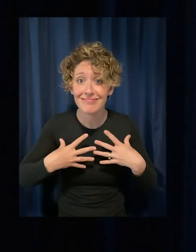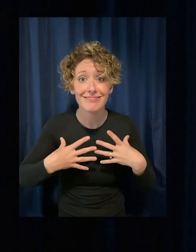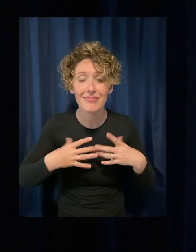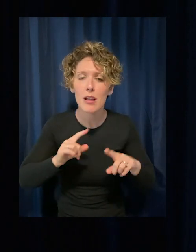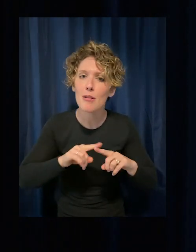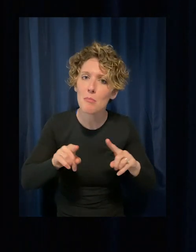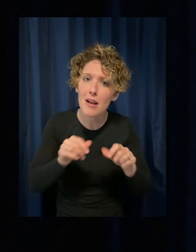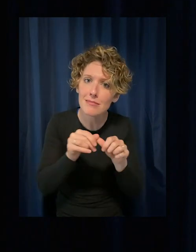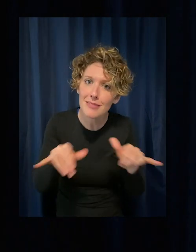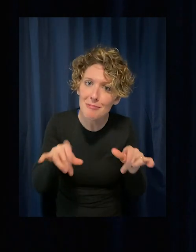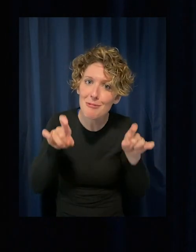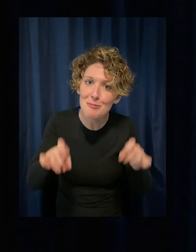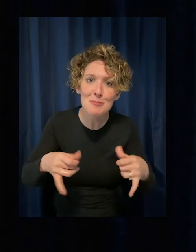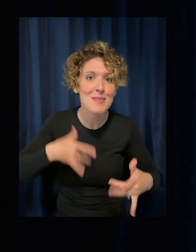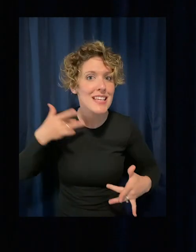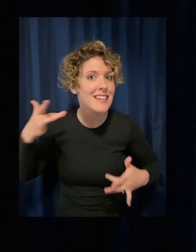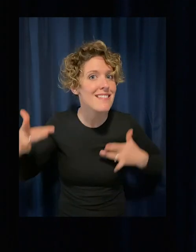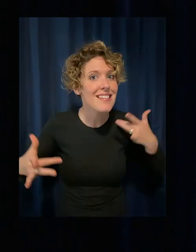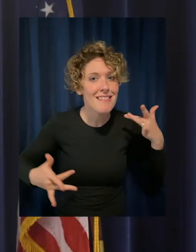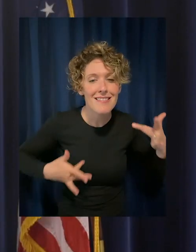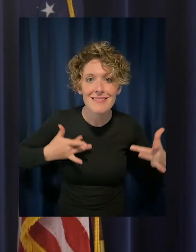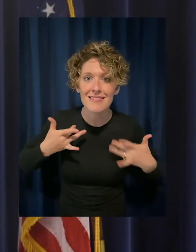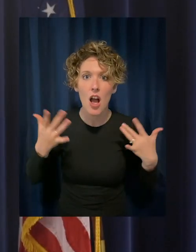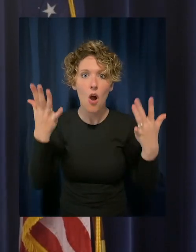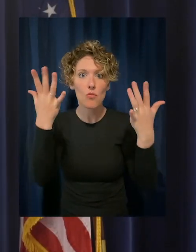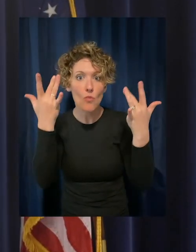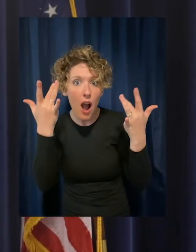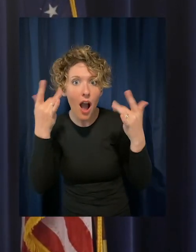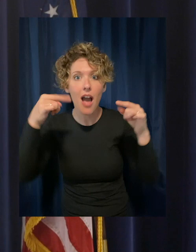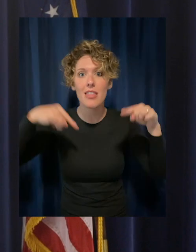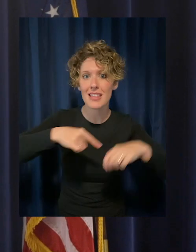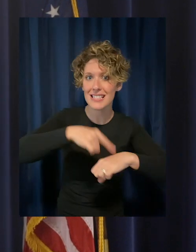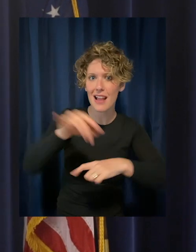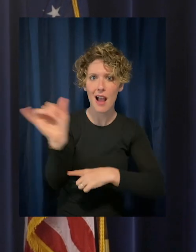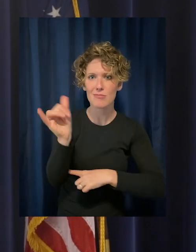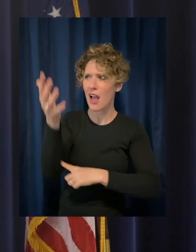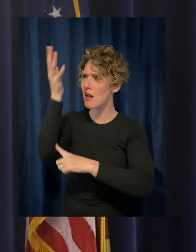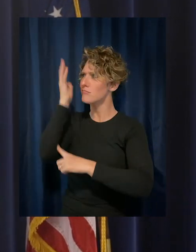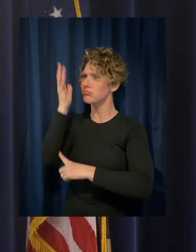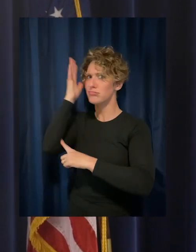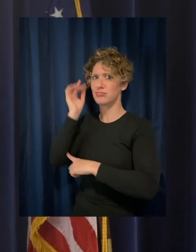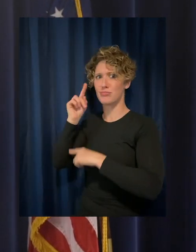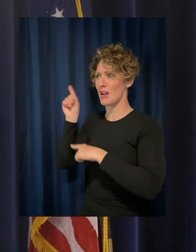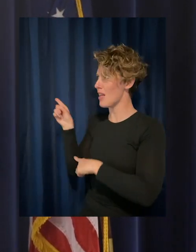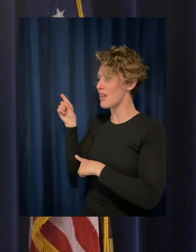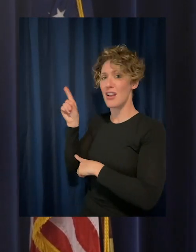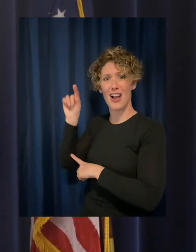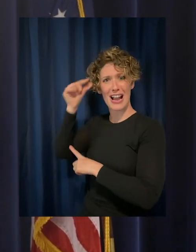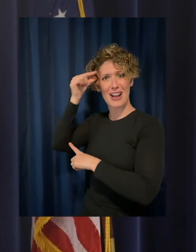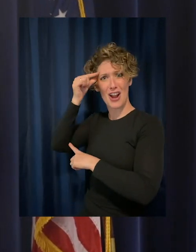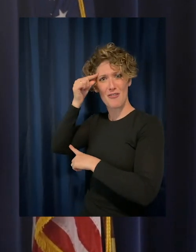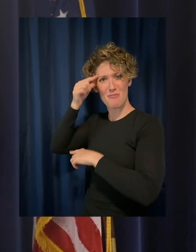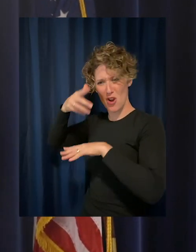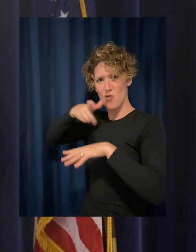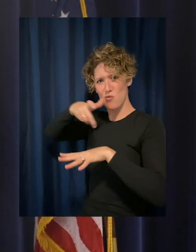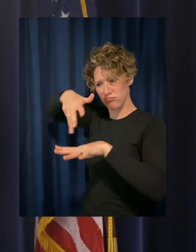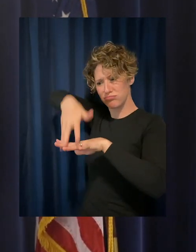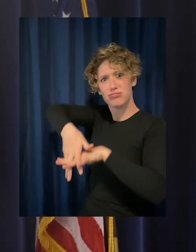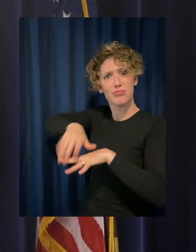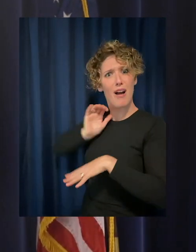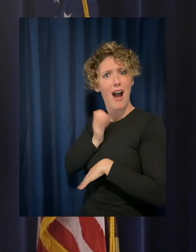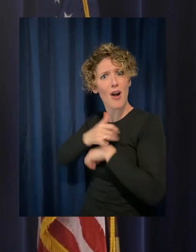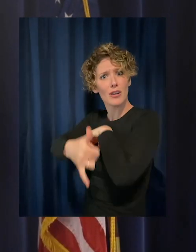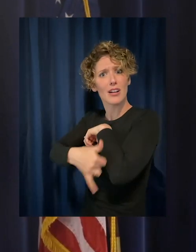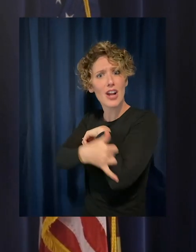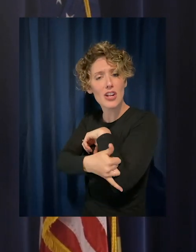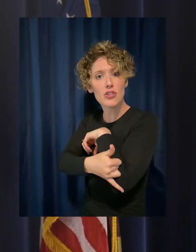like these are when heroes and visionaries like our founding fathers are made. They overcame their great challenge and created our country. Our great challenge is